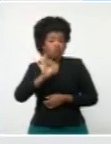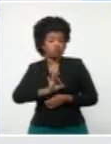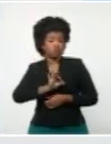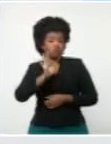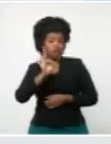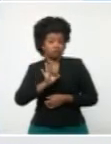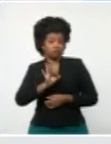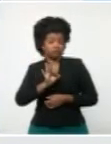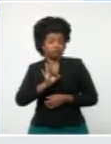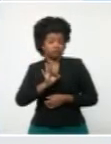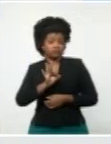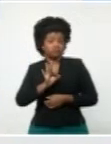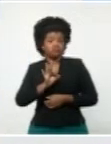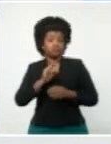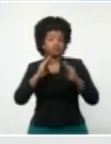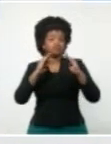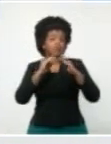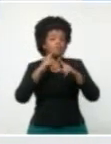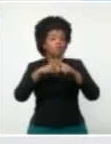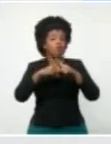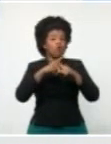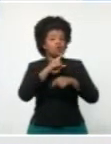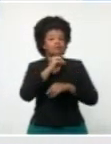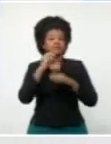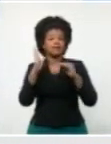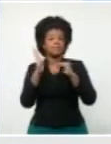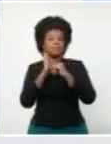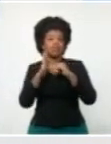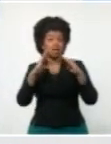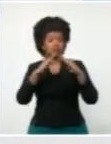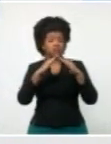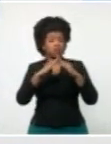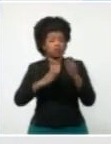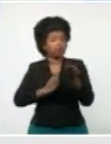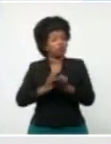and Ciego de Avila with a decrease with